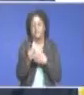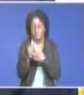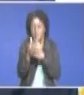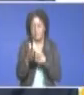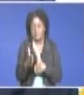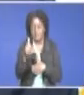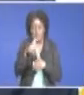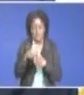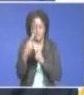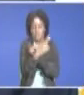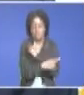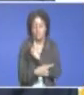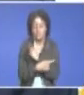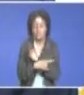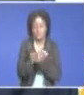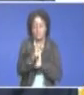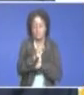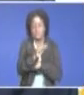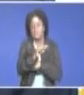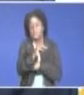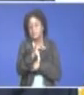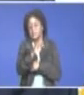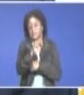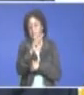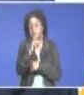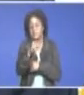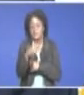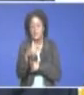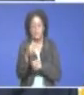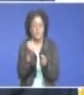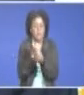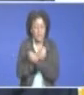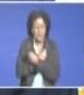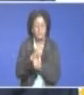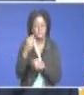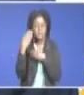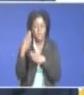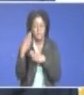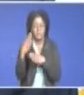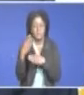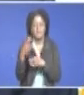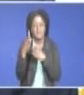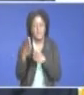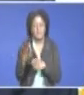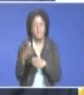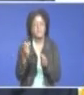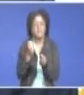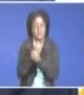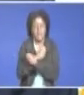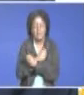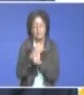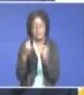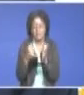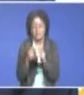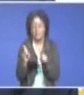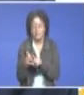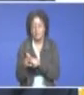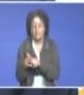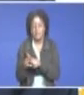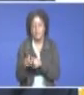Samsung loves the Bahamas, and it's clear that Bahamians love Samsung. As a very proud Bahamian